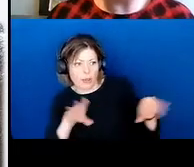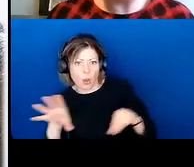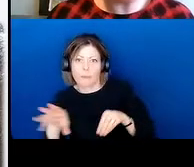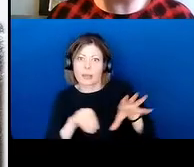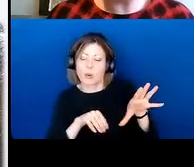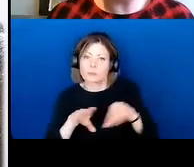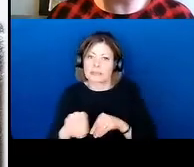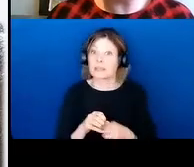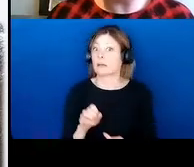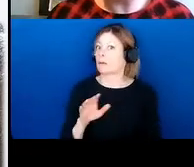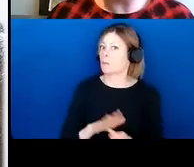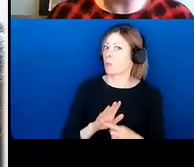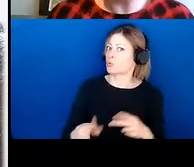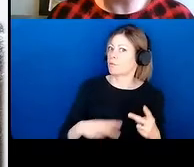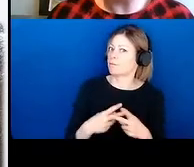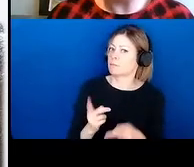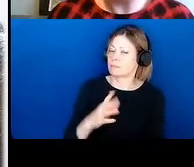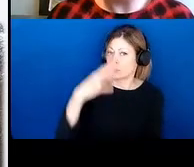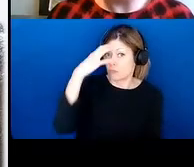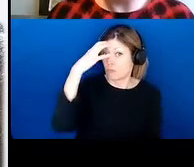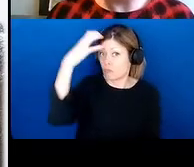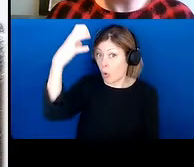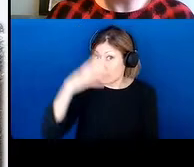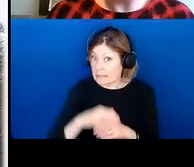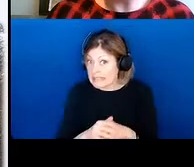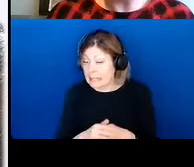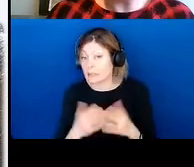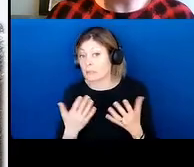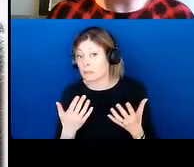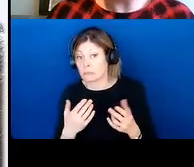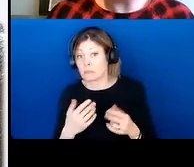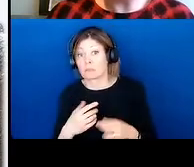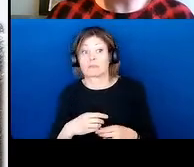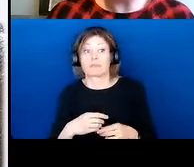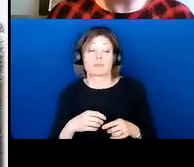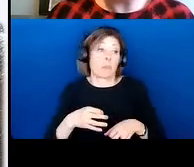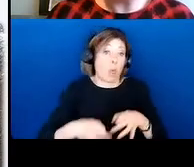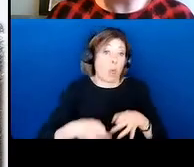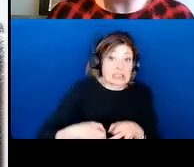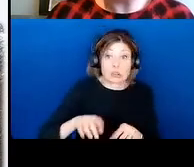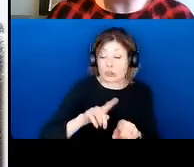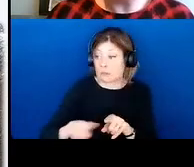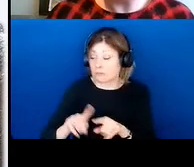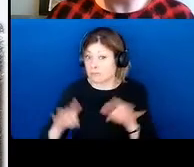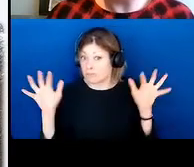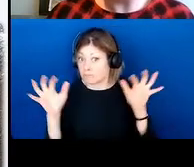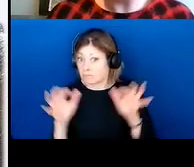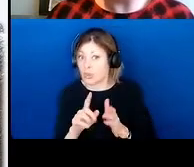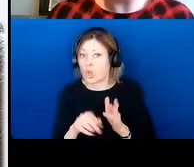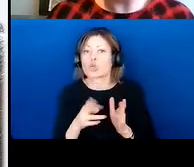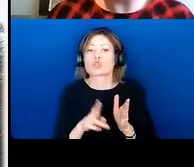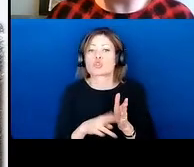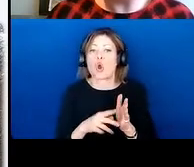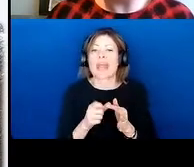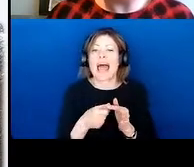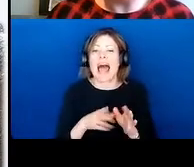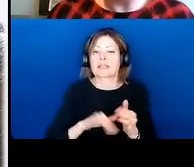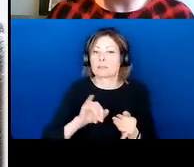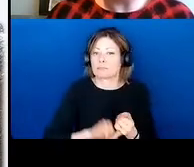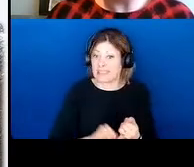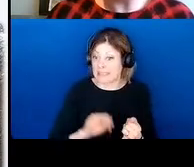both royalty and statesmen. John Adams, second American president, wrote in his